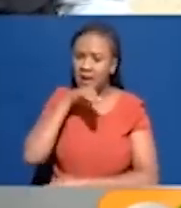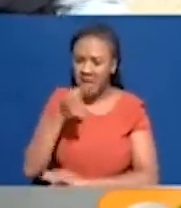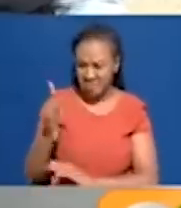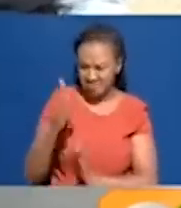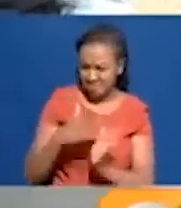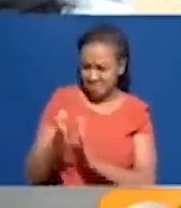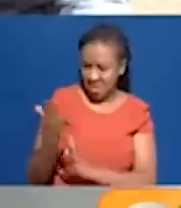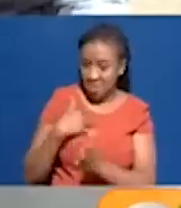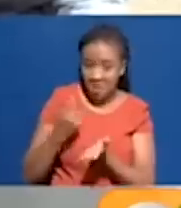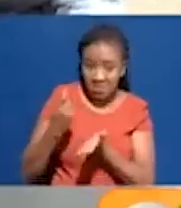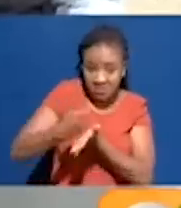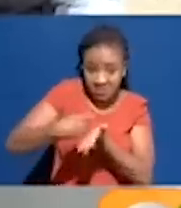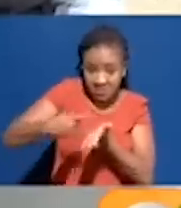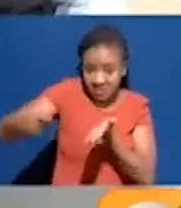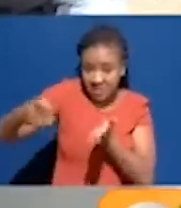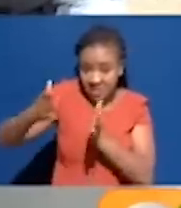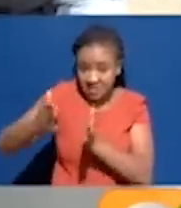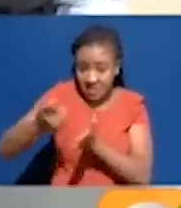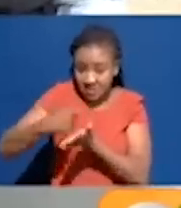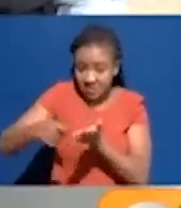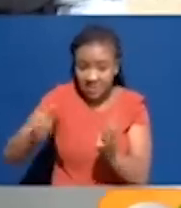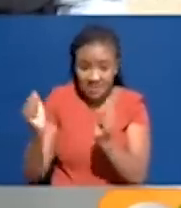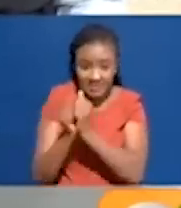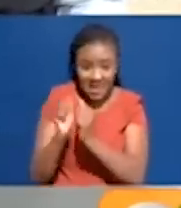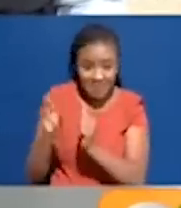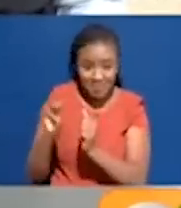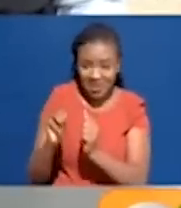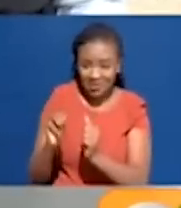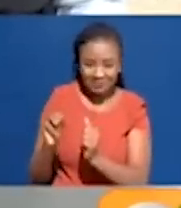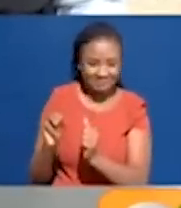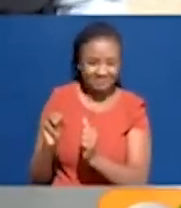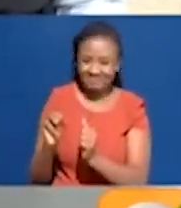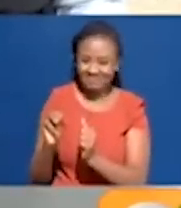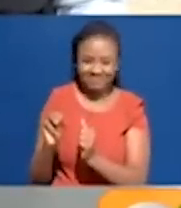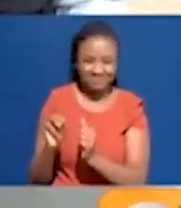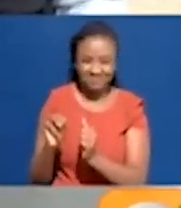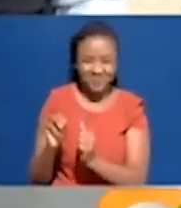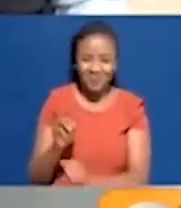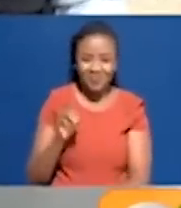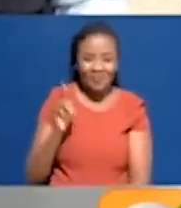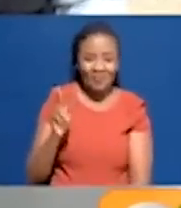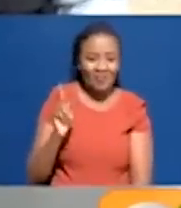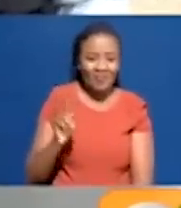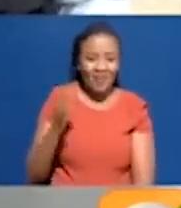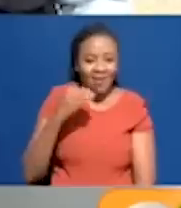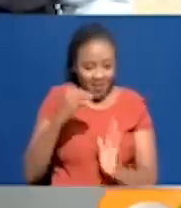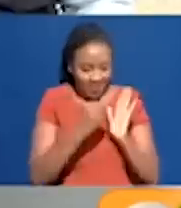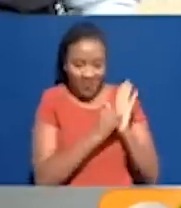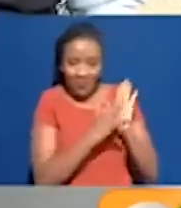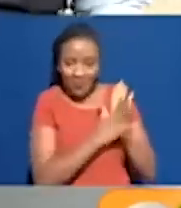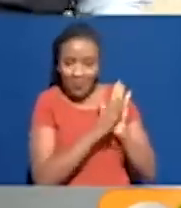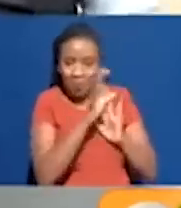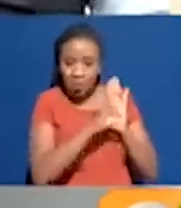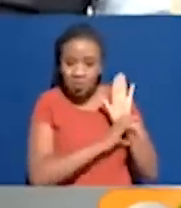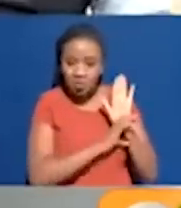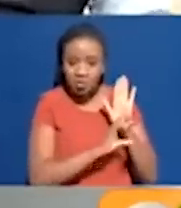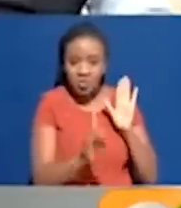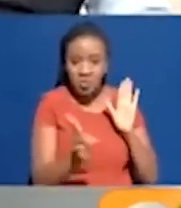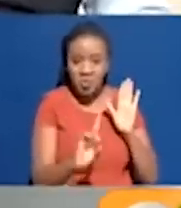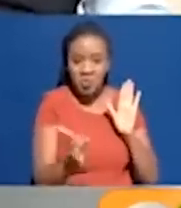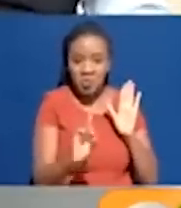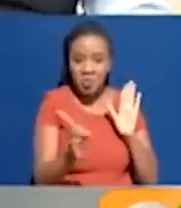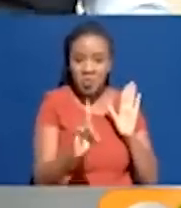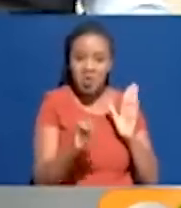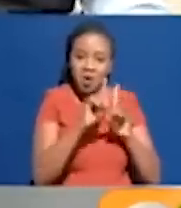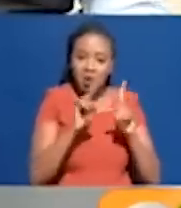million signatures against the government, saying it has no constitutional backing. According to the leaders, the opposition is trying to